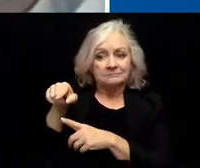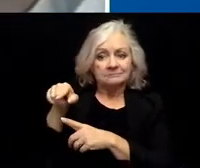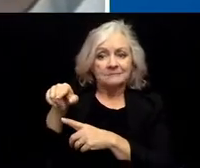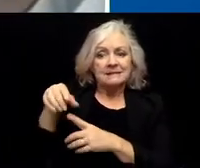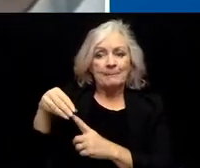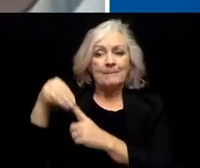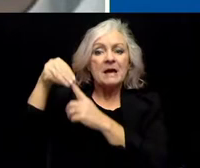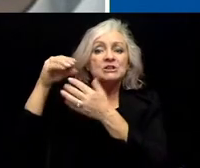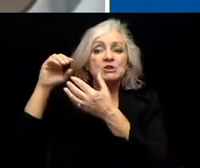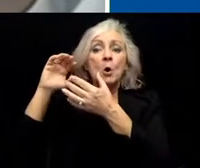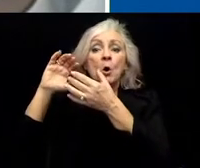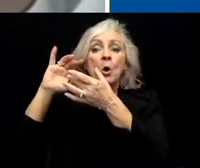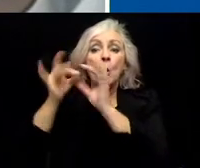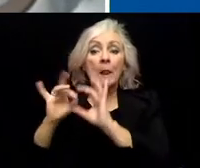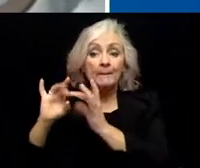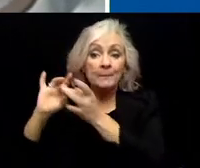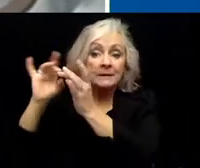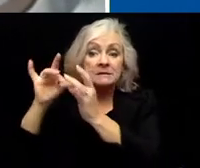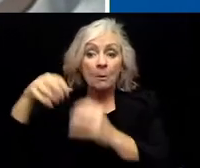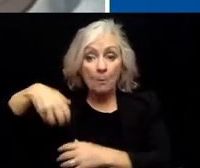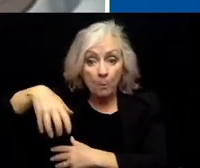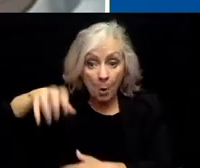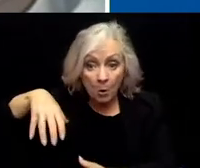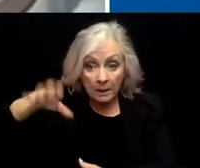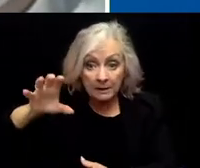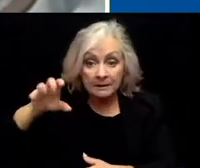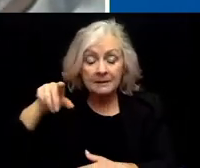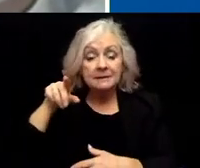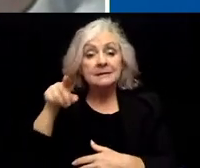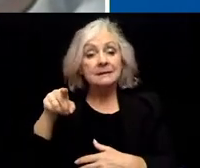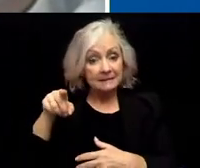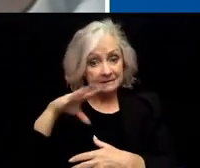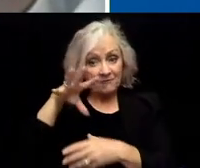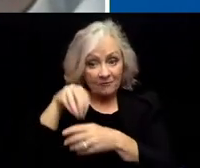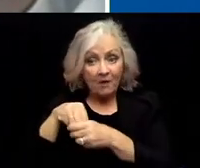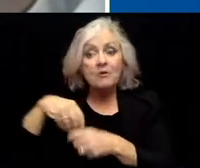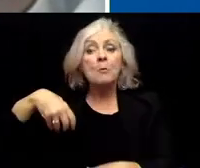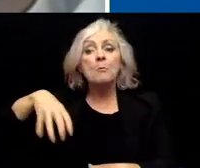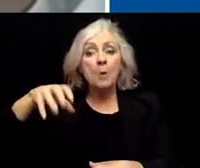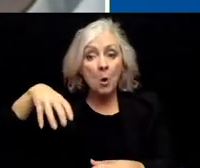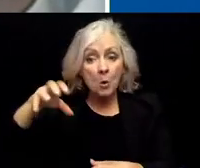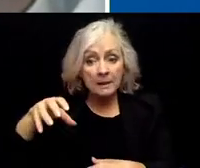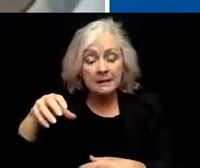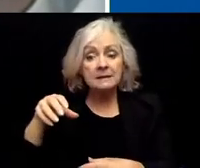Olympics bowling. Jaden is a Special Olympian. He's involved in bowling. It brings him